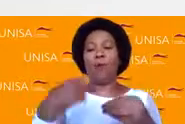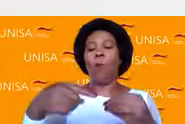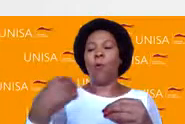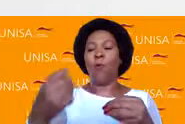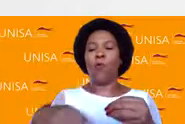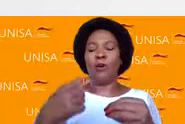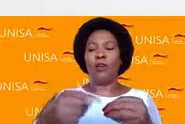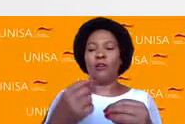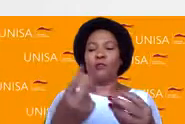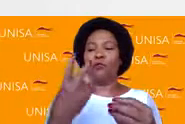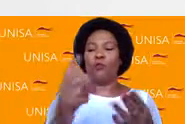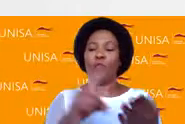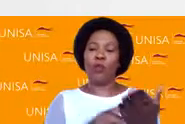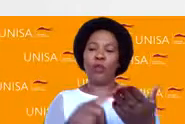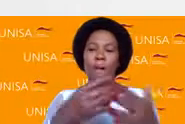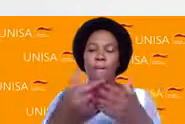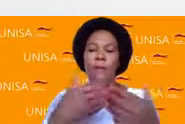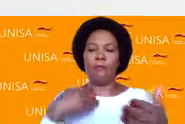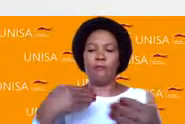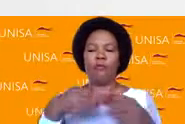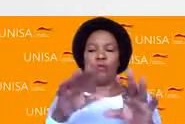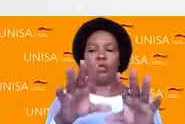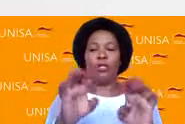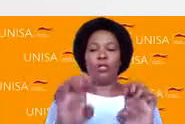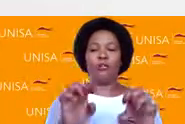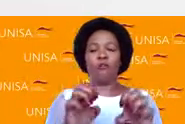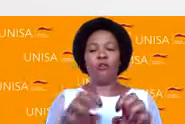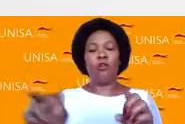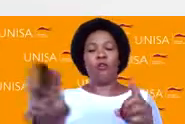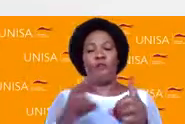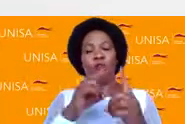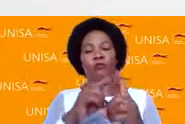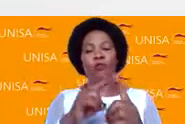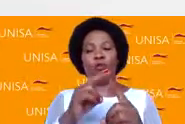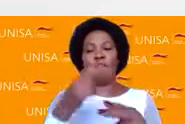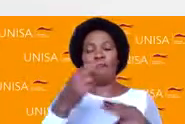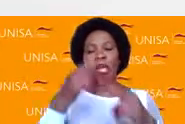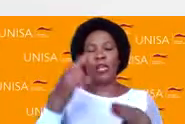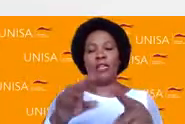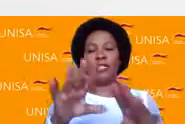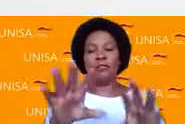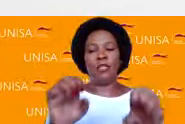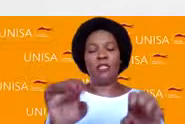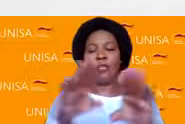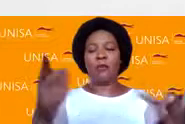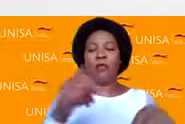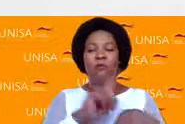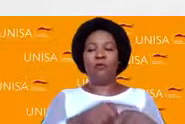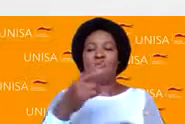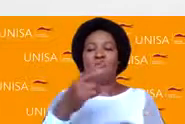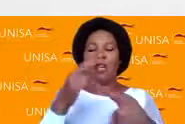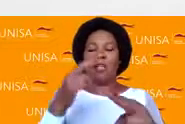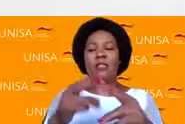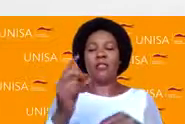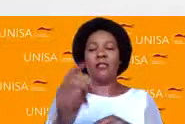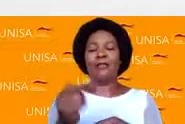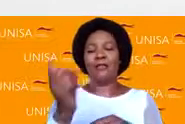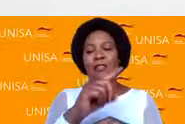2 weeks before examinations to view the final examination timetable to finalize the dates on which you will